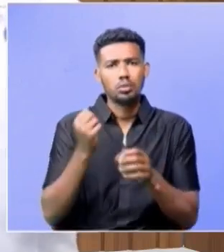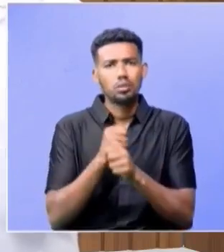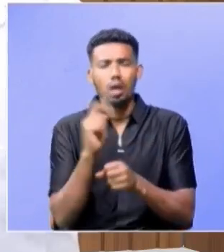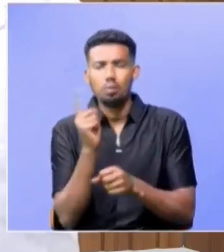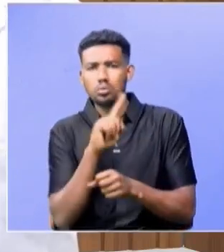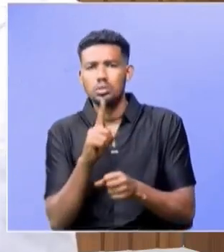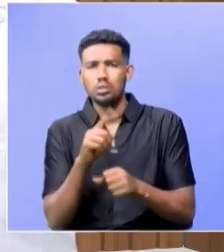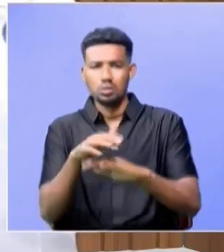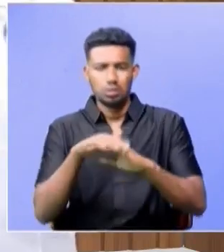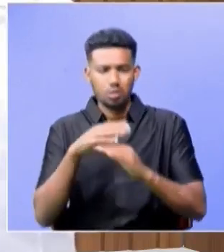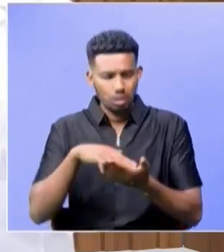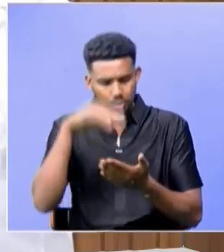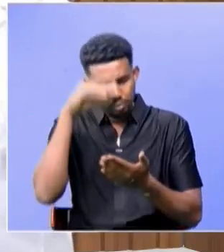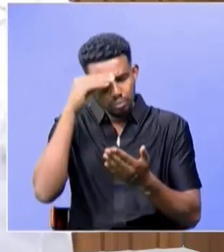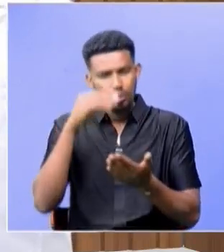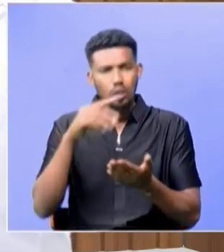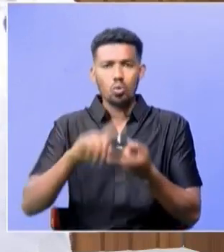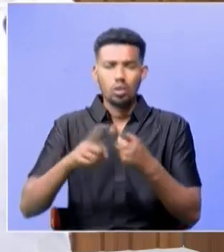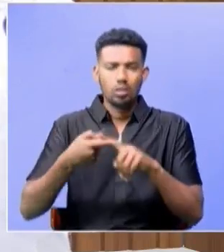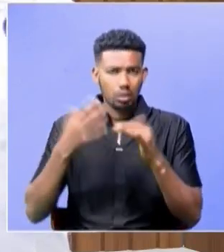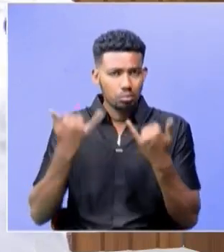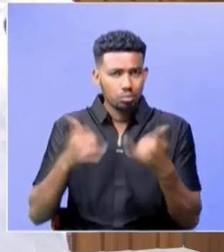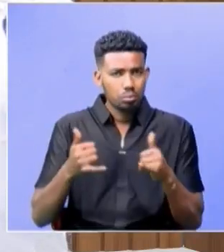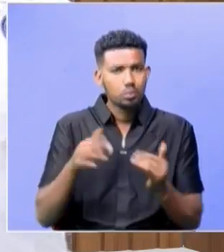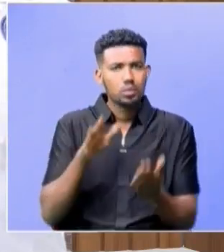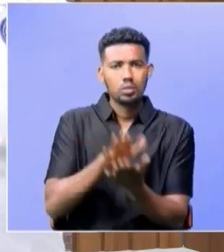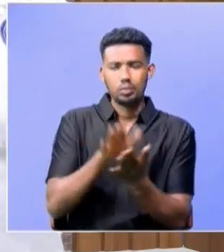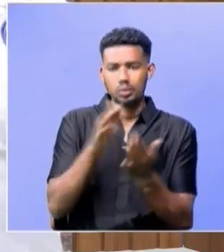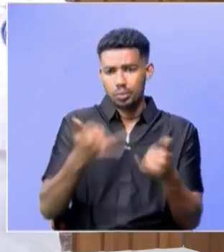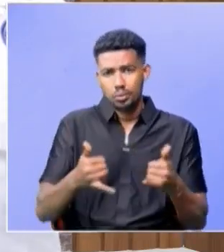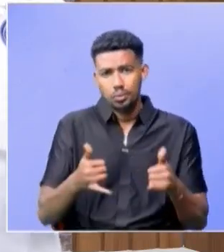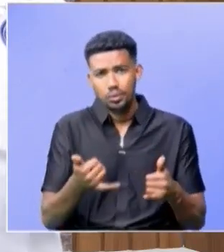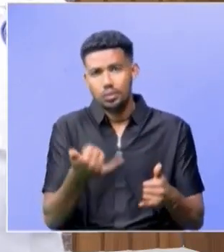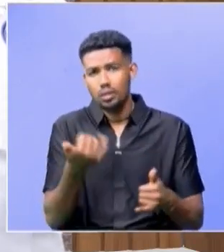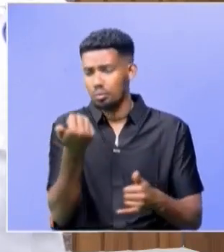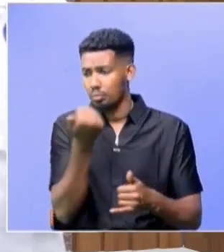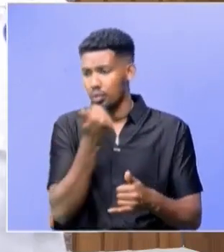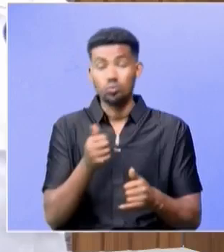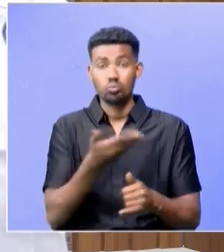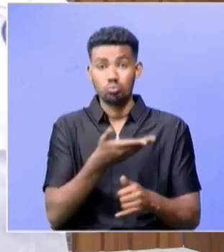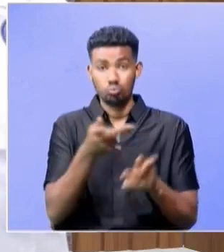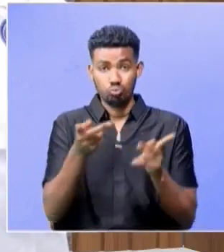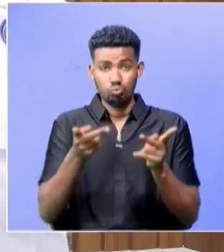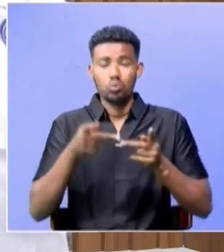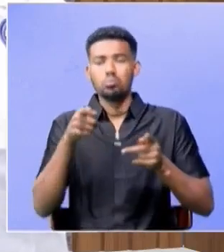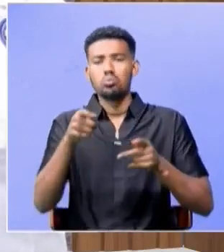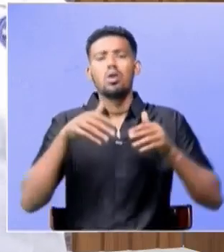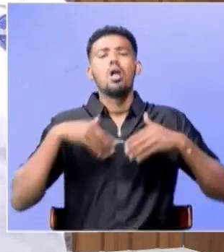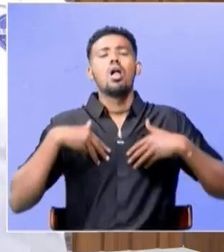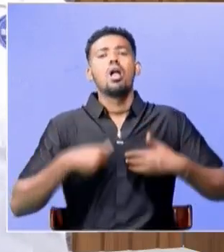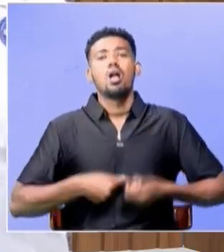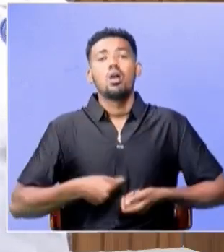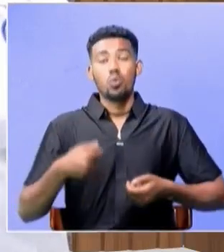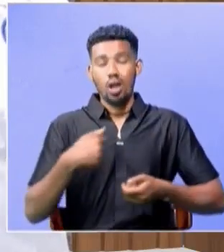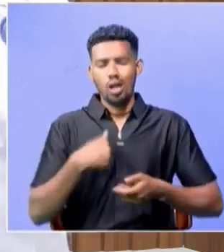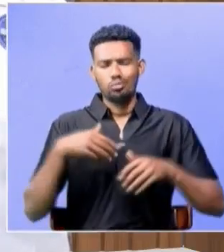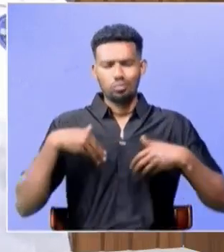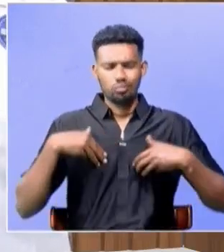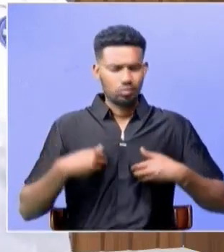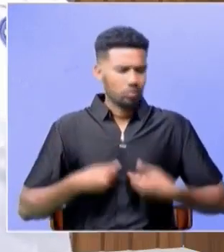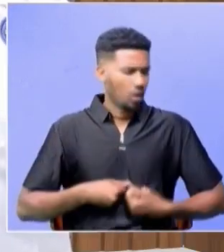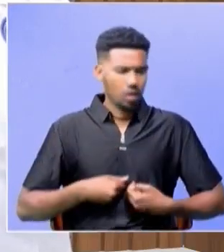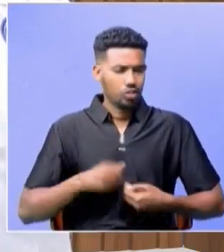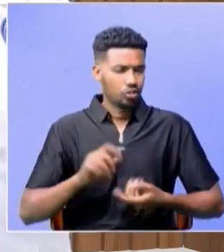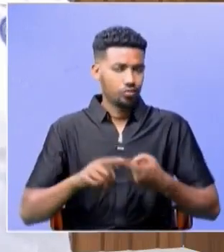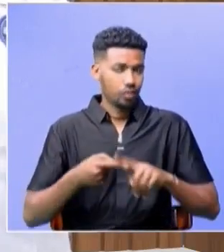learning English, mathematics in the school, and you are tired. And your friend said, I am